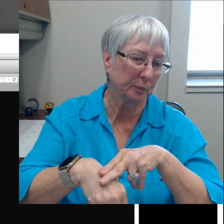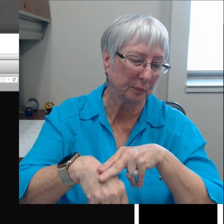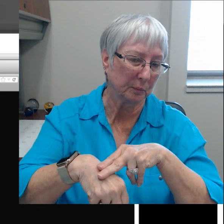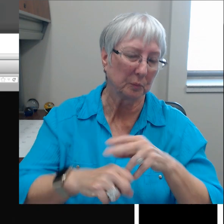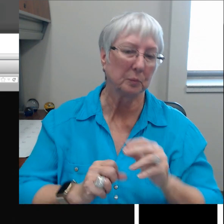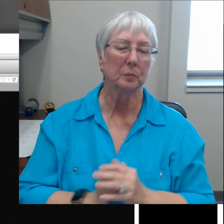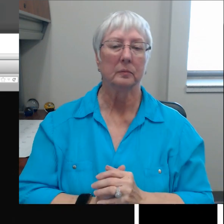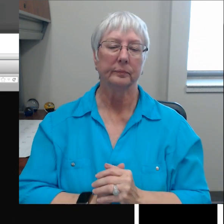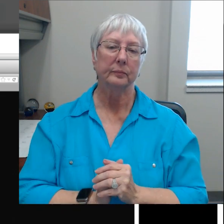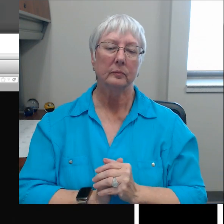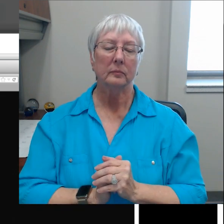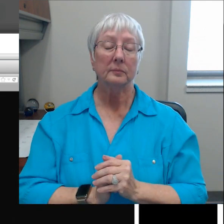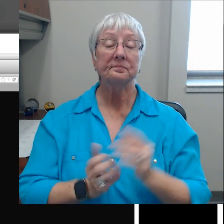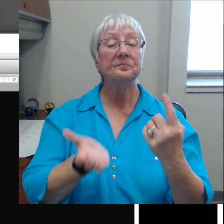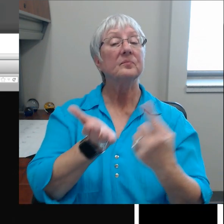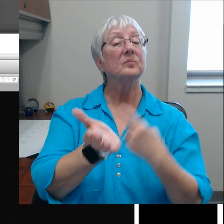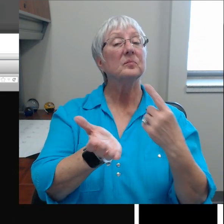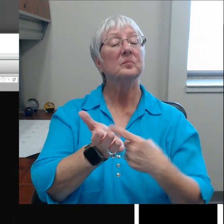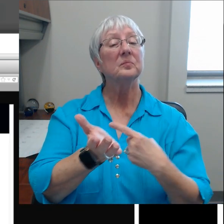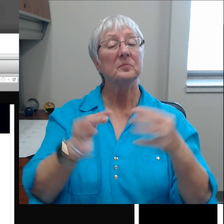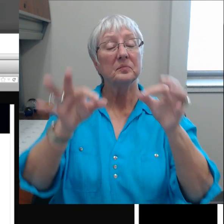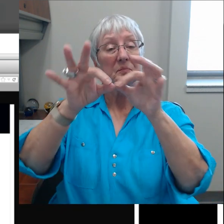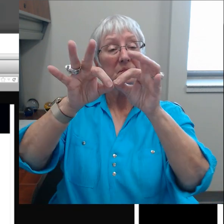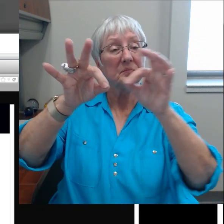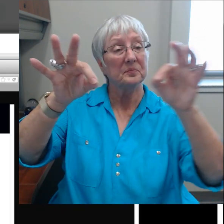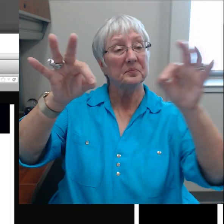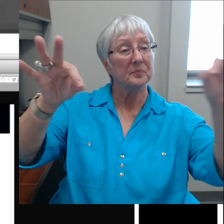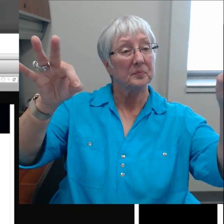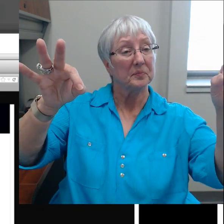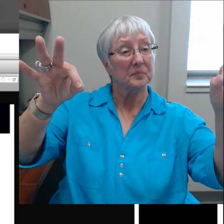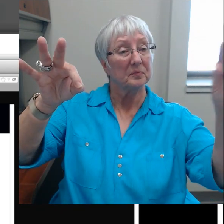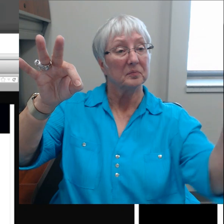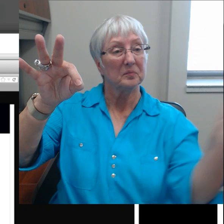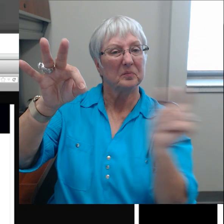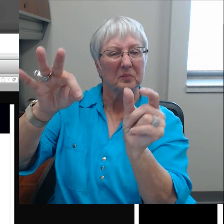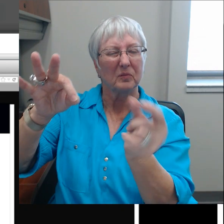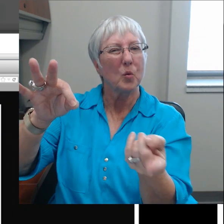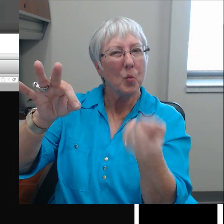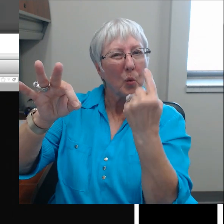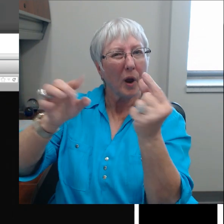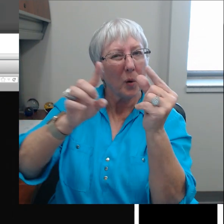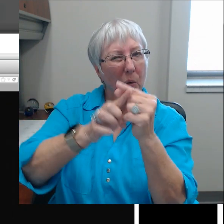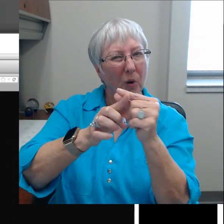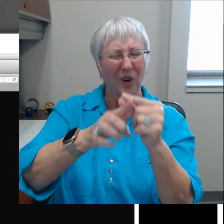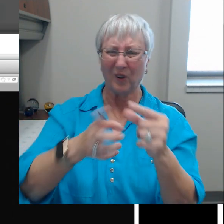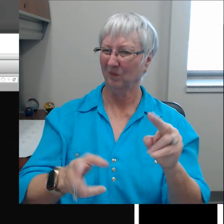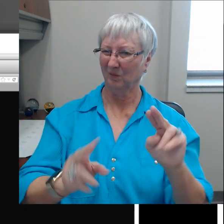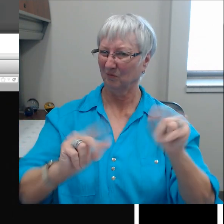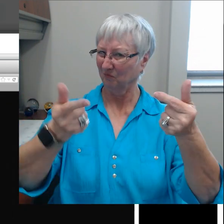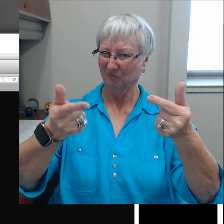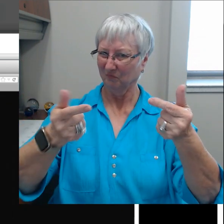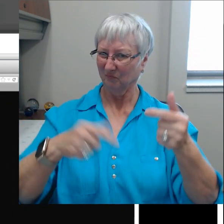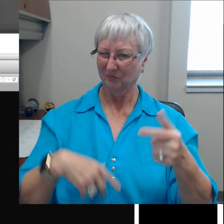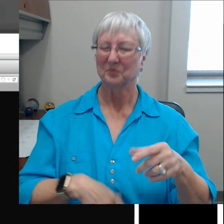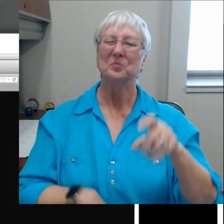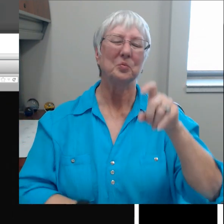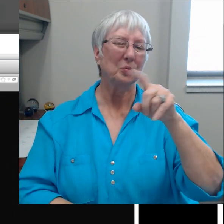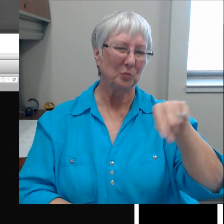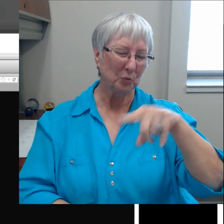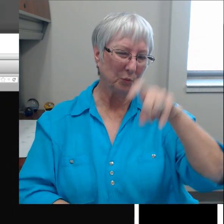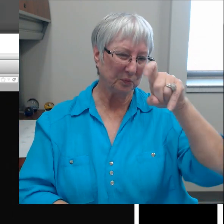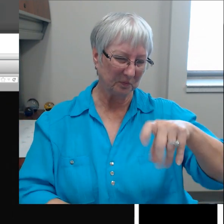design. Sometimes the second line is only one word long, and sometimes it'll break in a logical place, but sometimes it won't. The